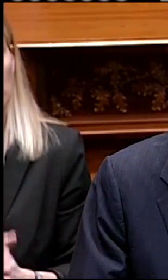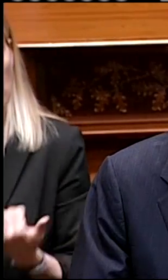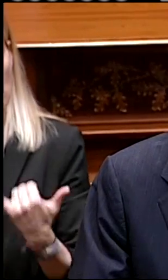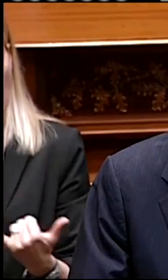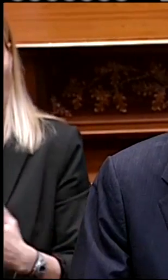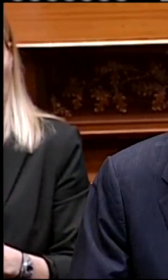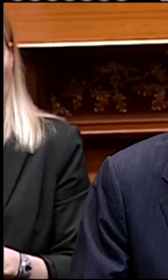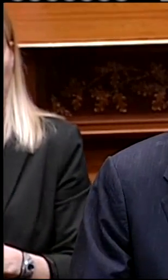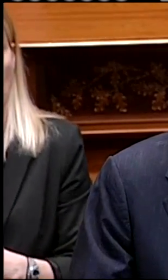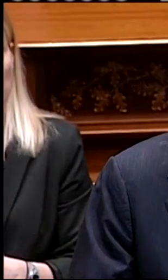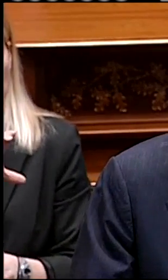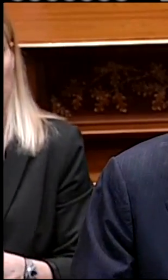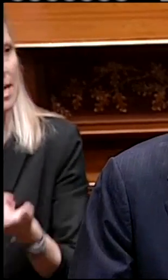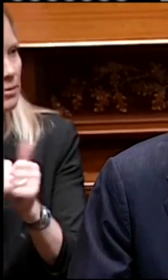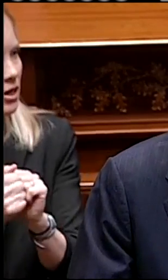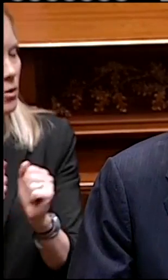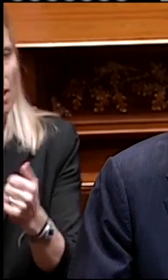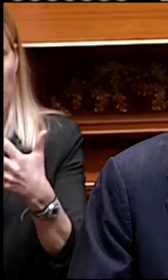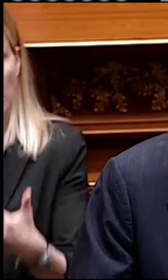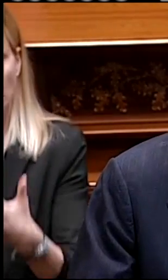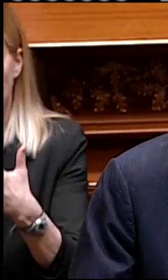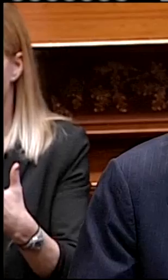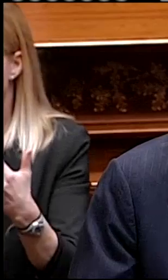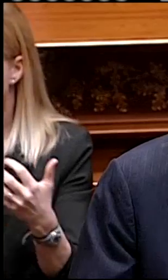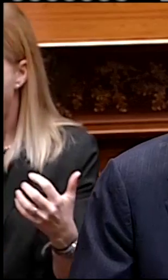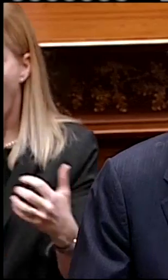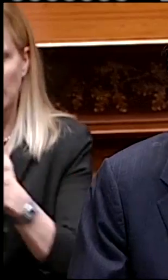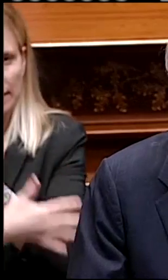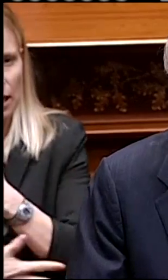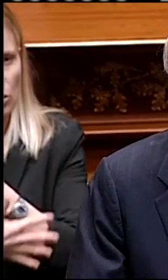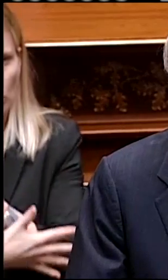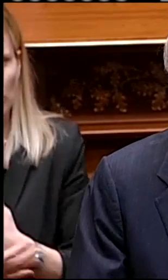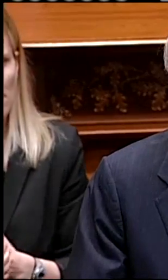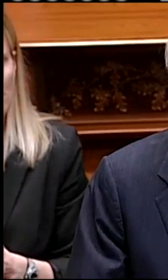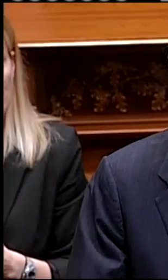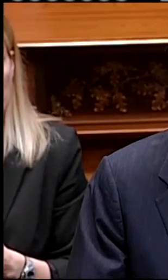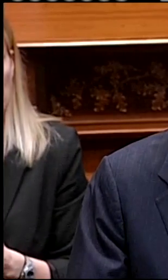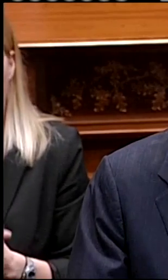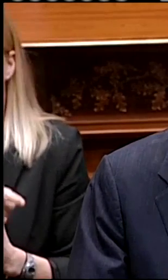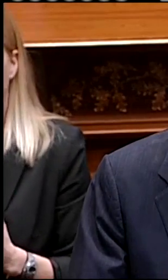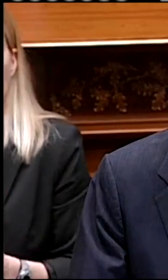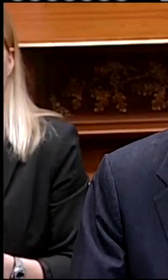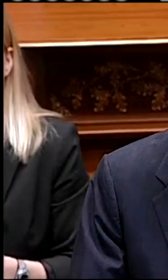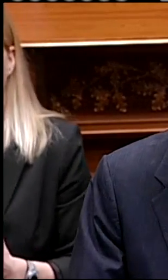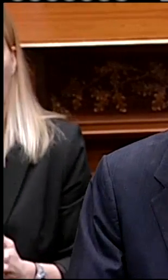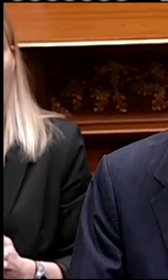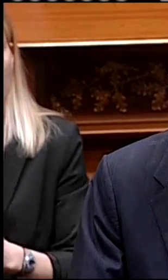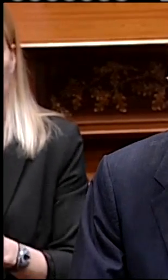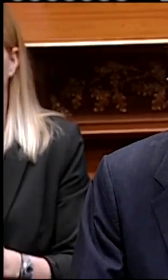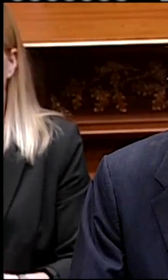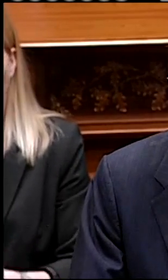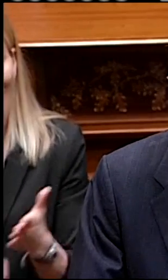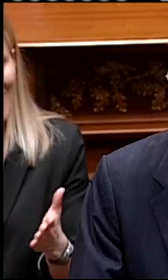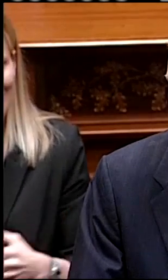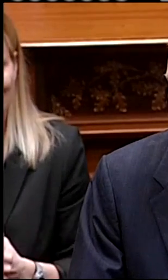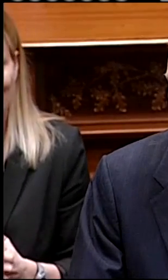Modern Forge is competing with manufacturers across the country that don't have Illinois'